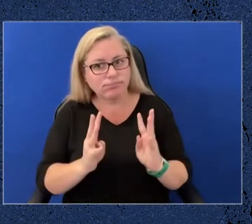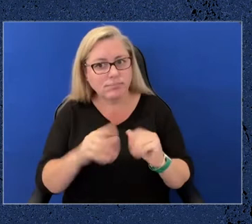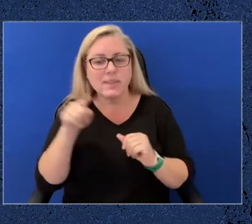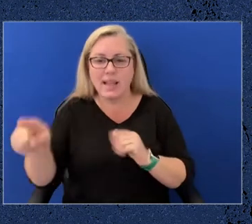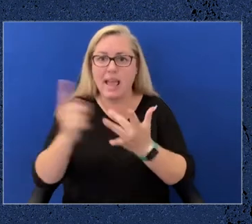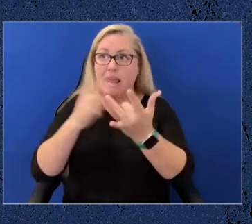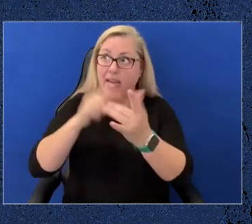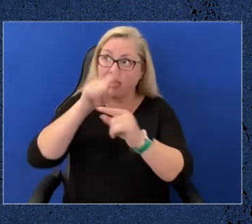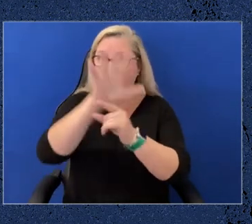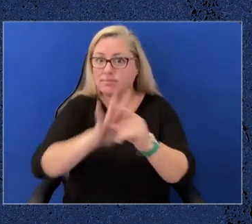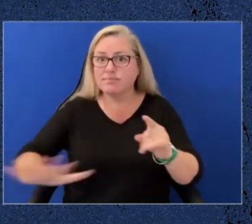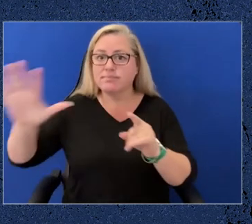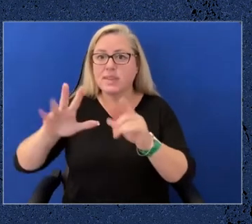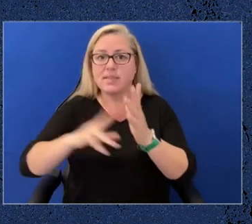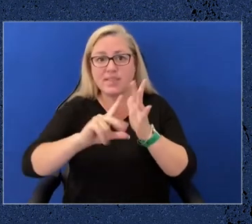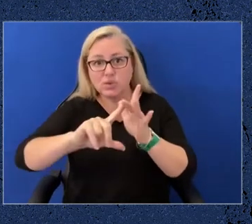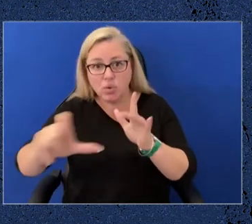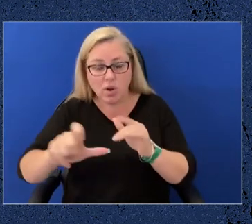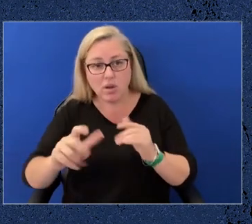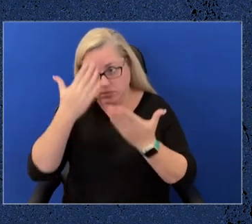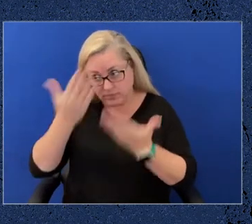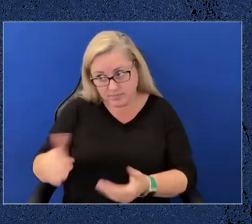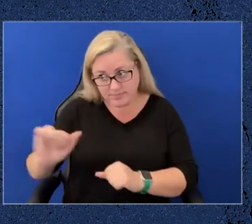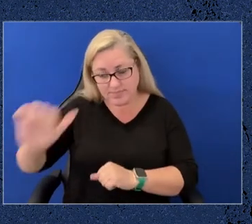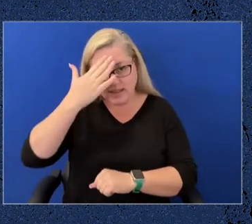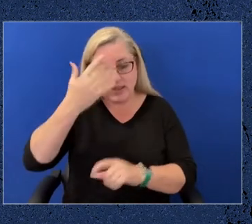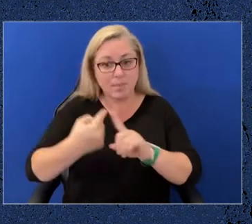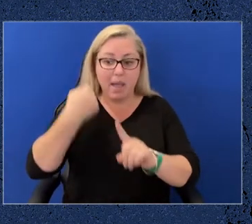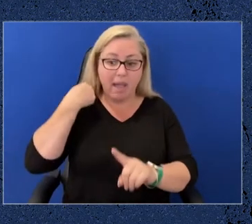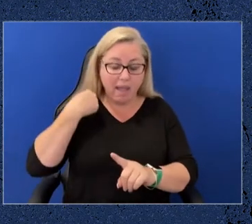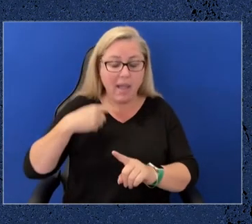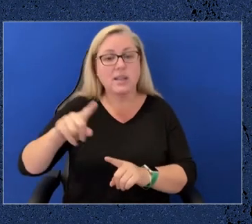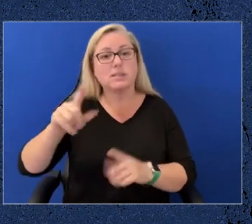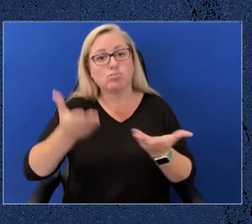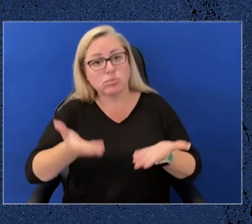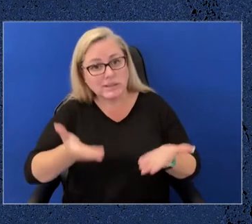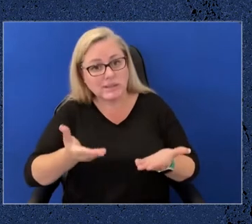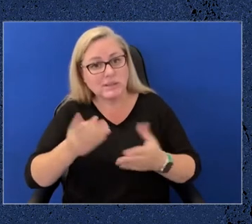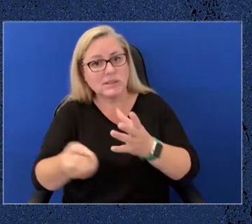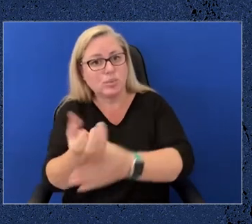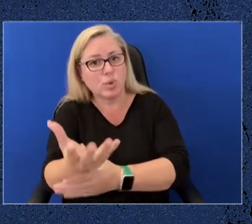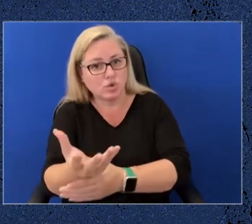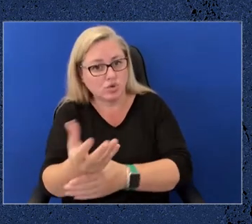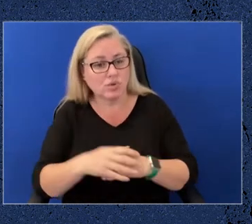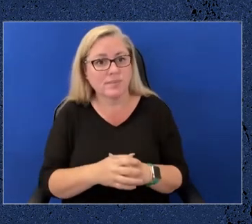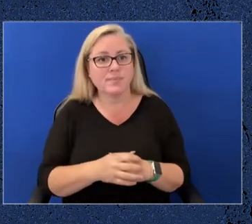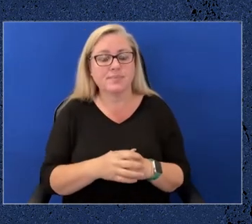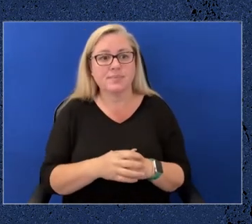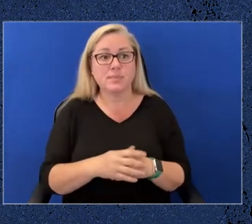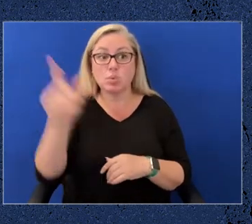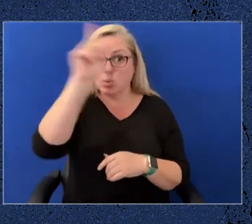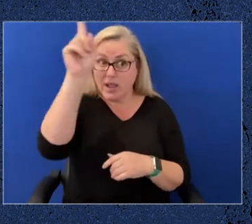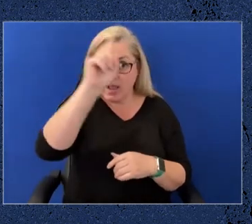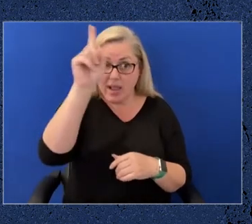Victoria, and also pay respect to the elders, past, present, and emerging. And today,